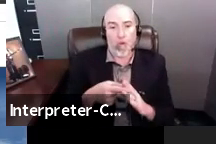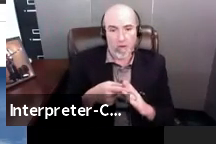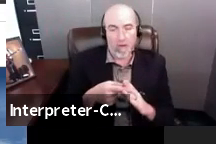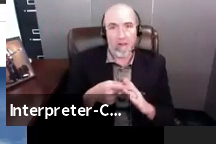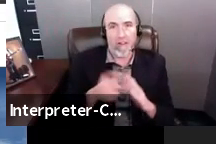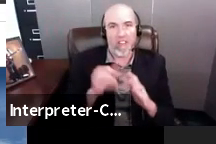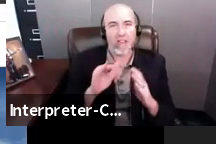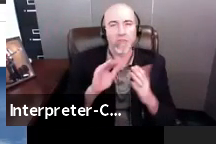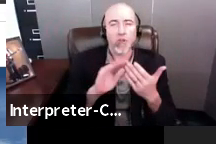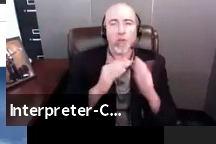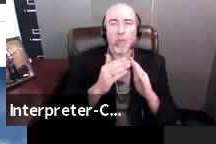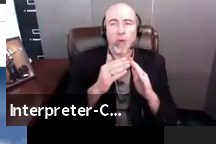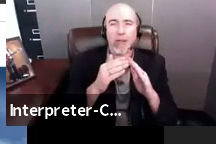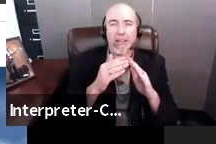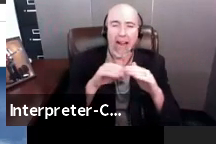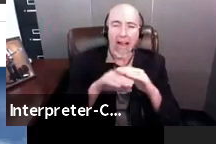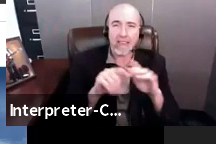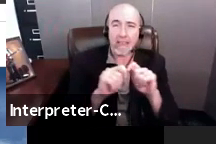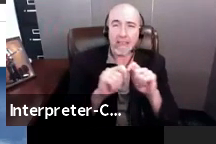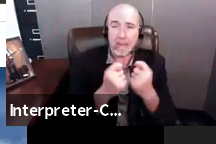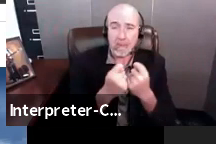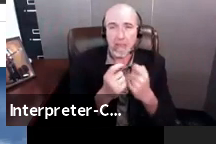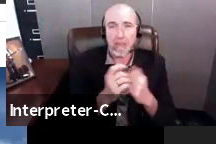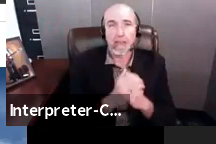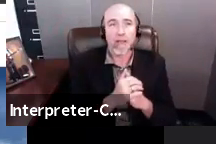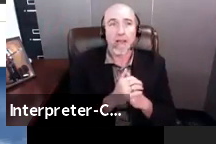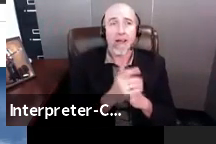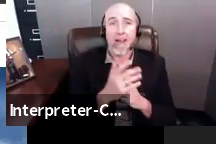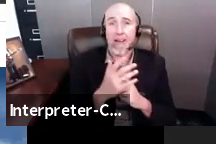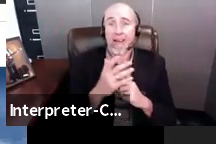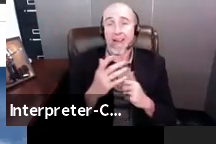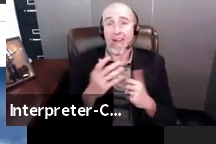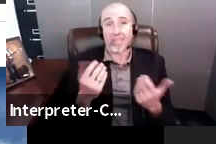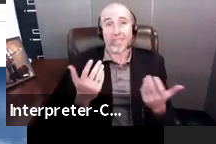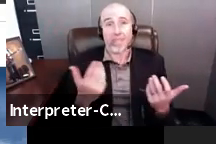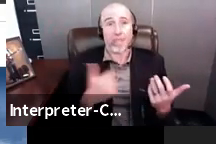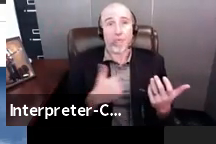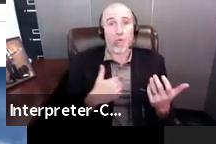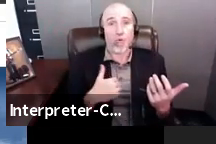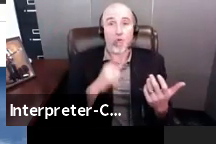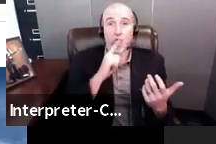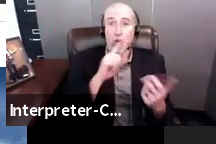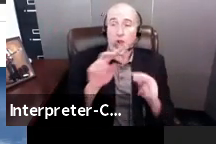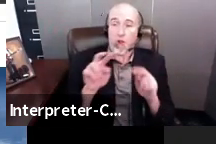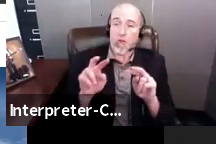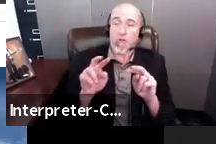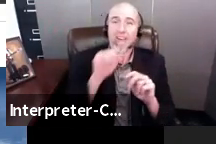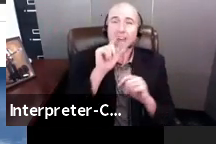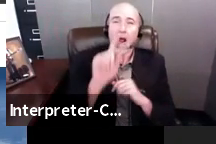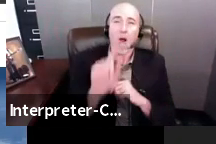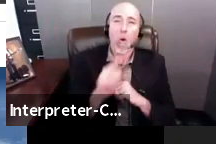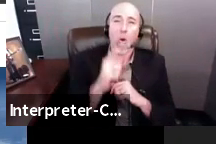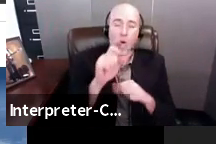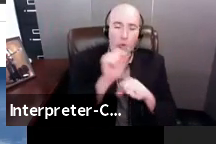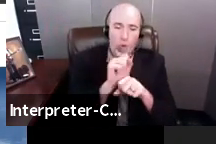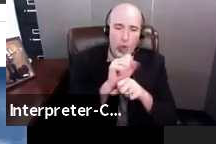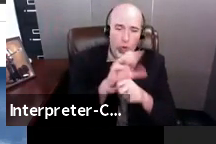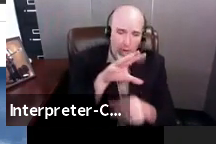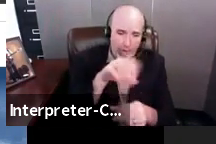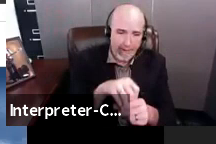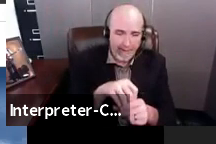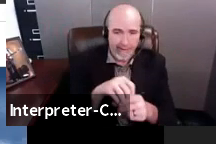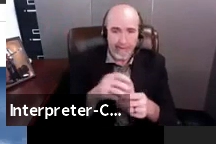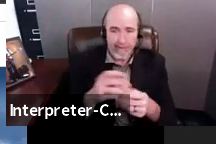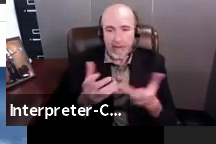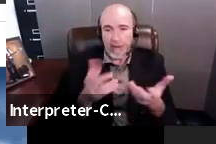community access team, and we're, you know, really looking forward to not just working within, you